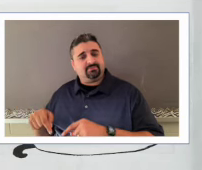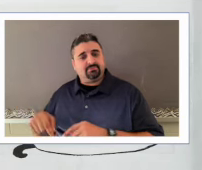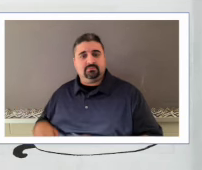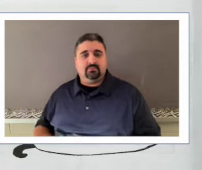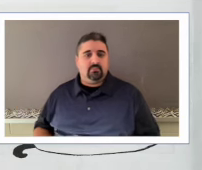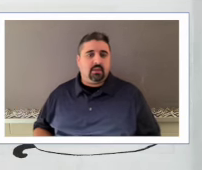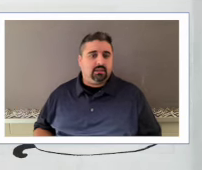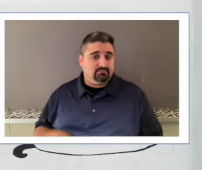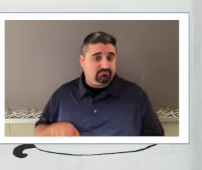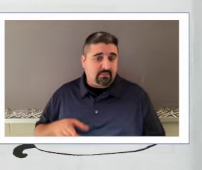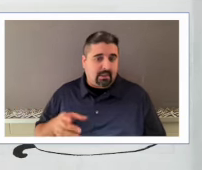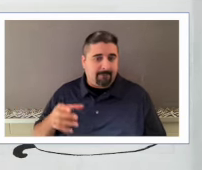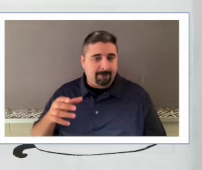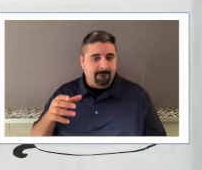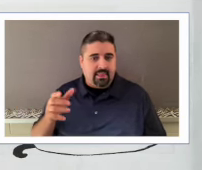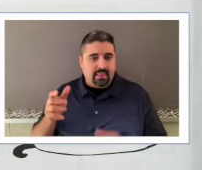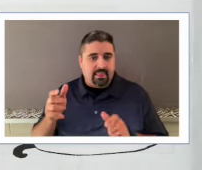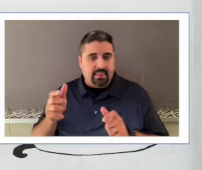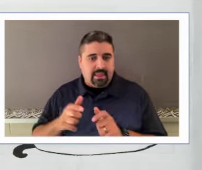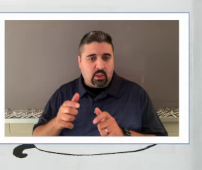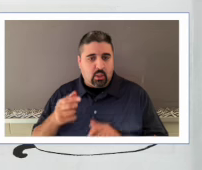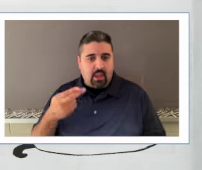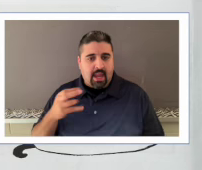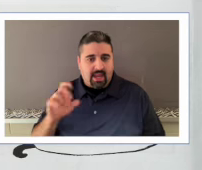Time to go, I said again.